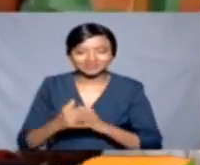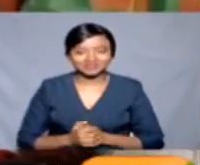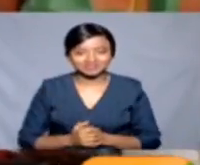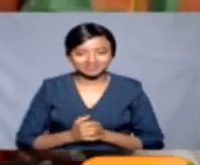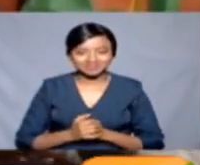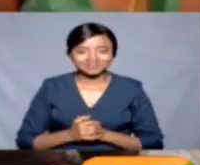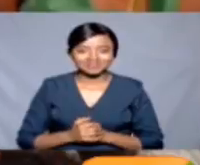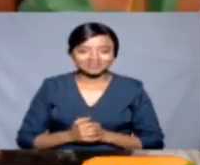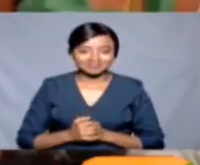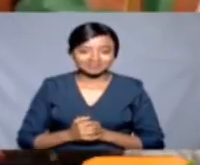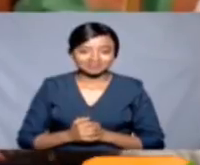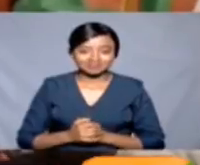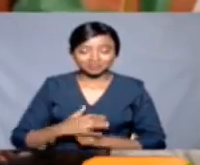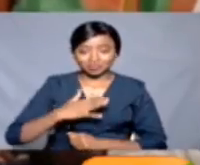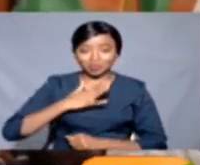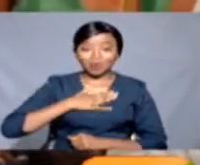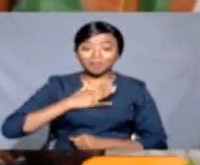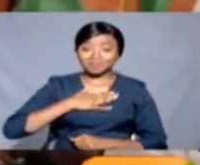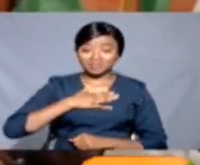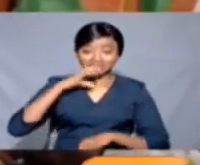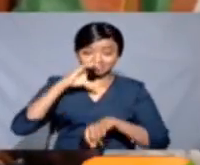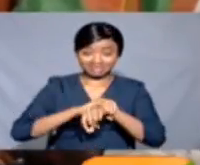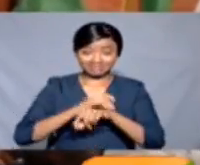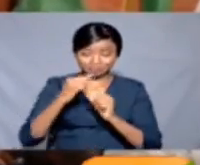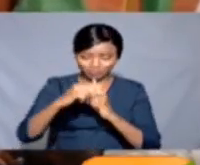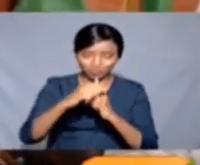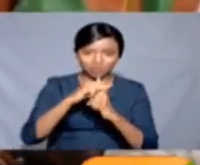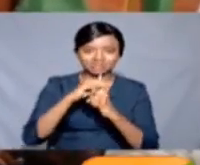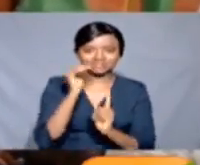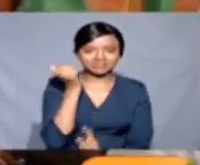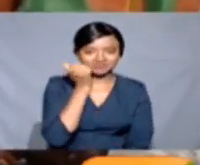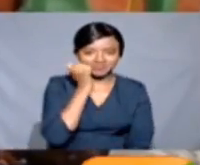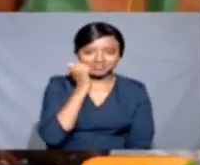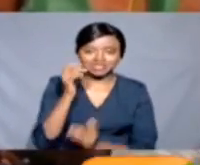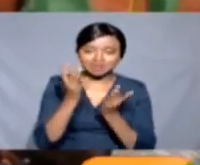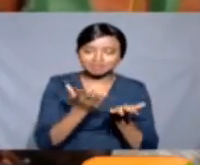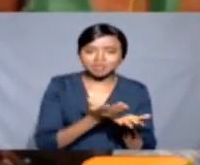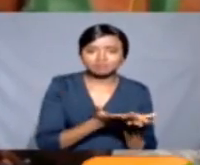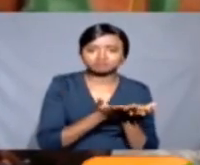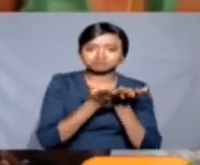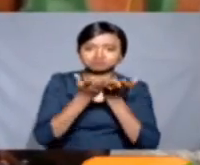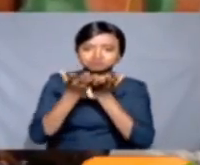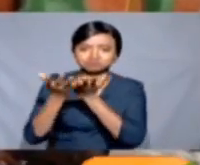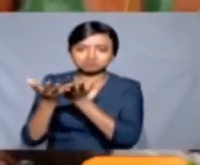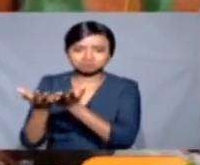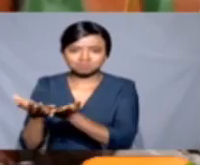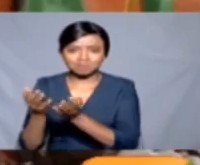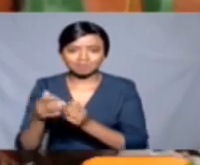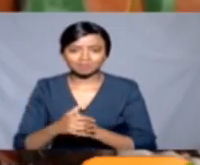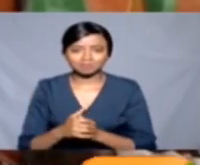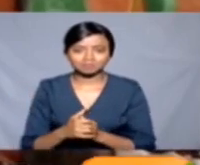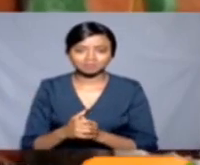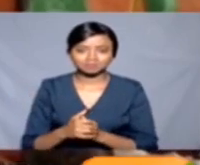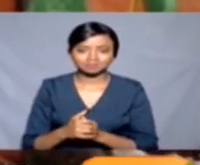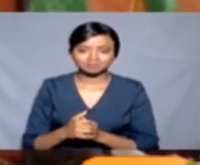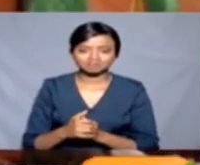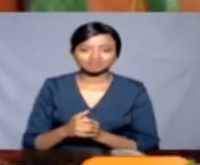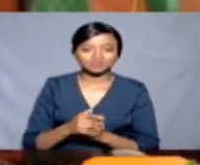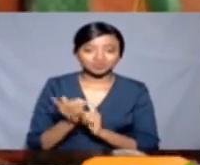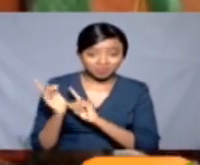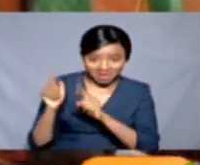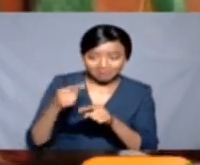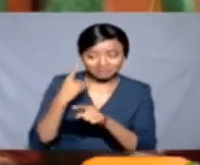Mie Aline yangu litokaka positive, wakanipandisha kukofirme. Nyinyi yote